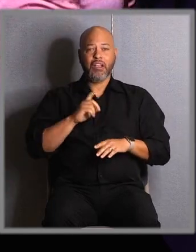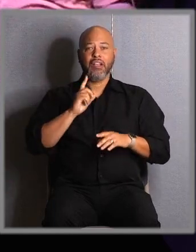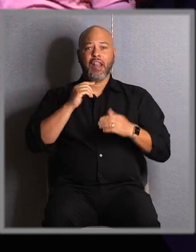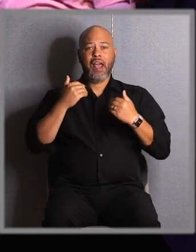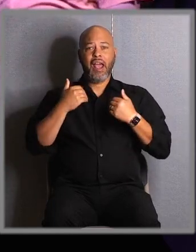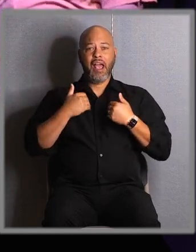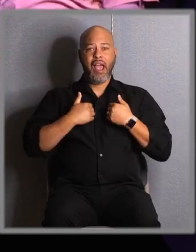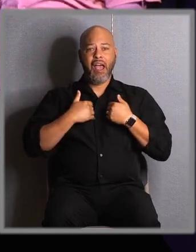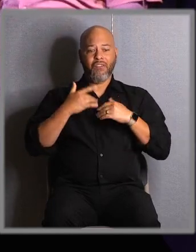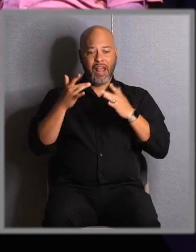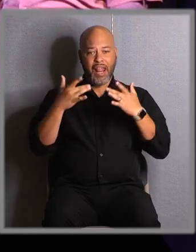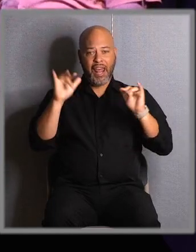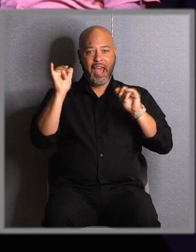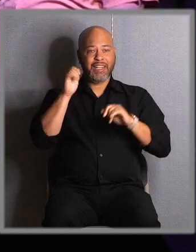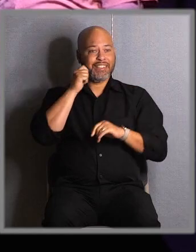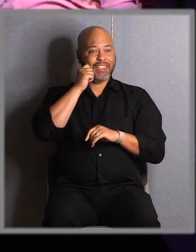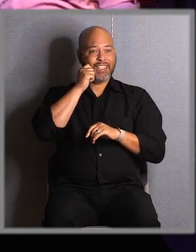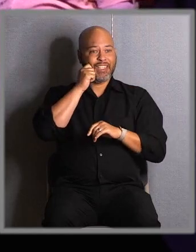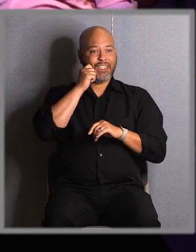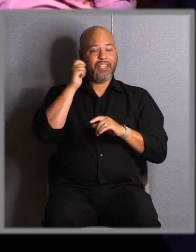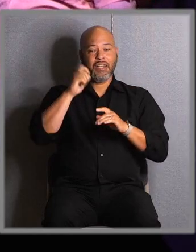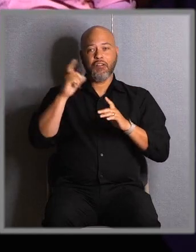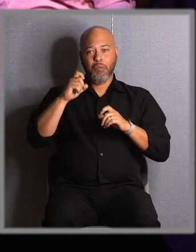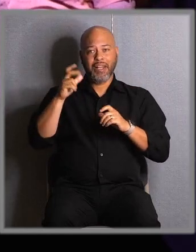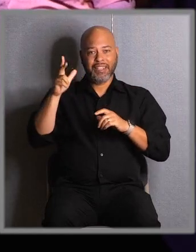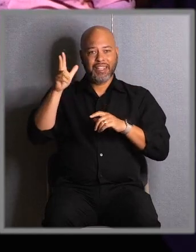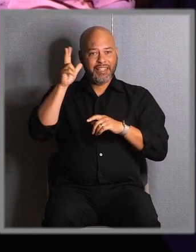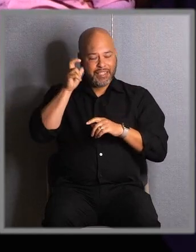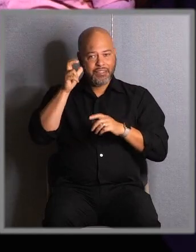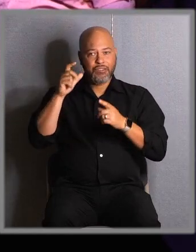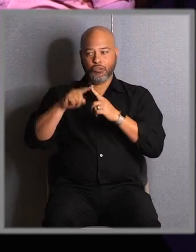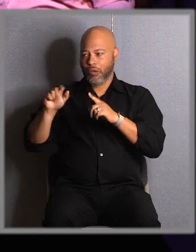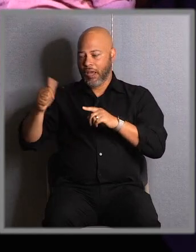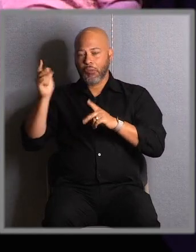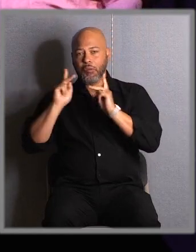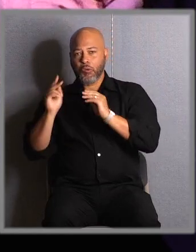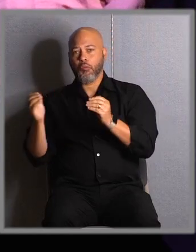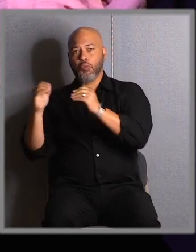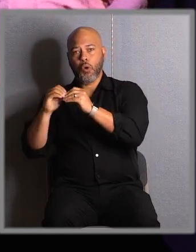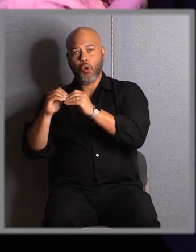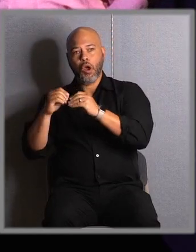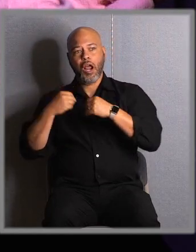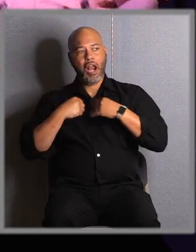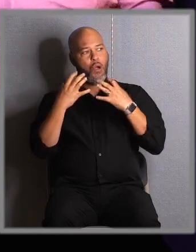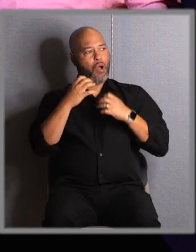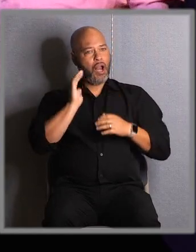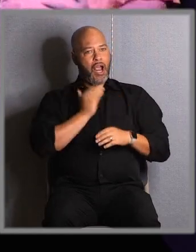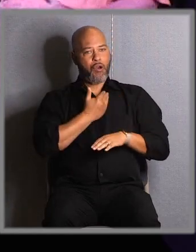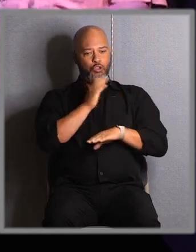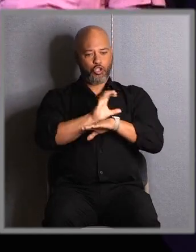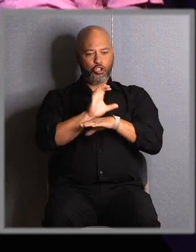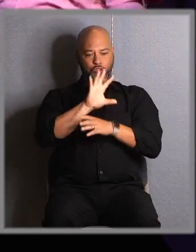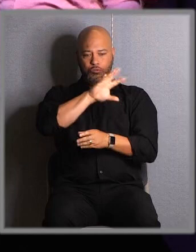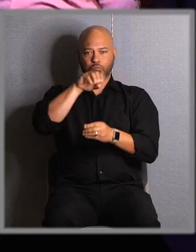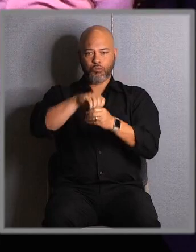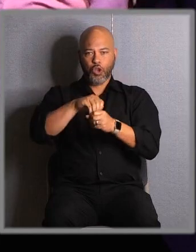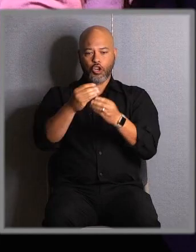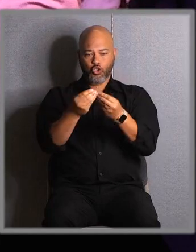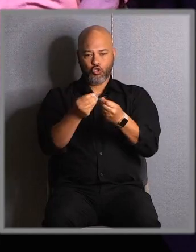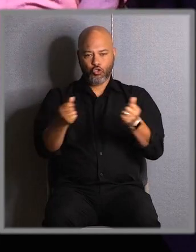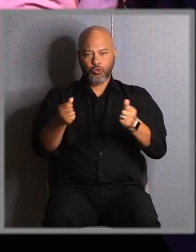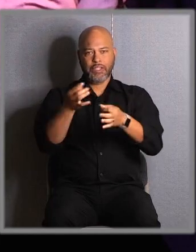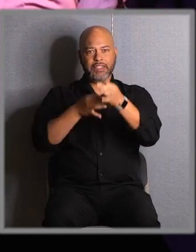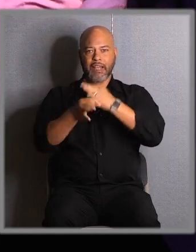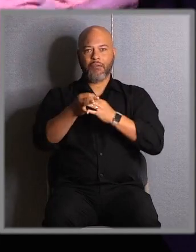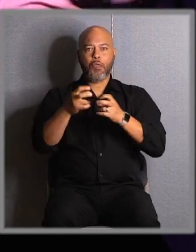lighter skin tone really should listen. And I want the church to be part of the solution, not part of the problem.